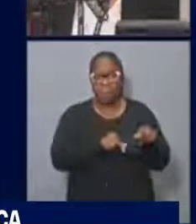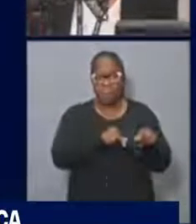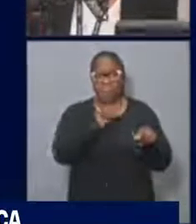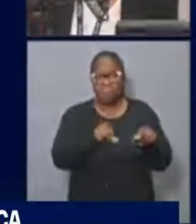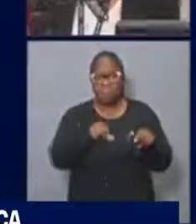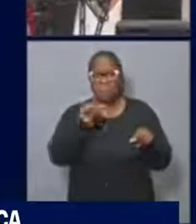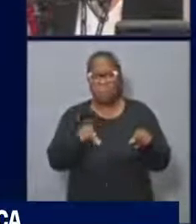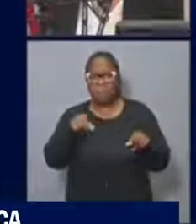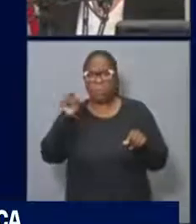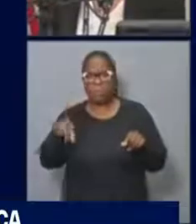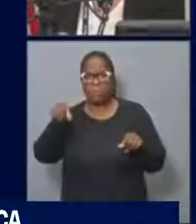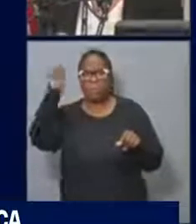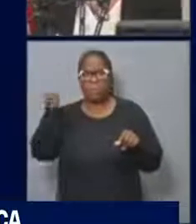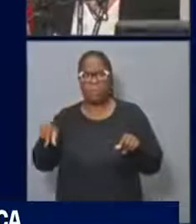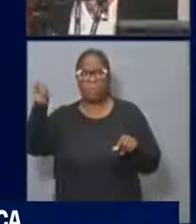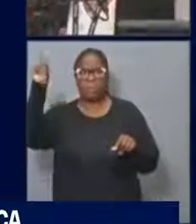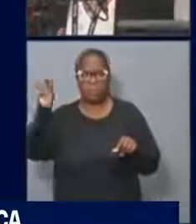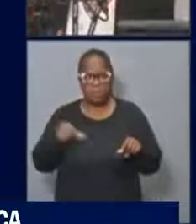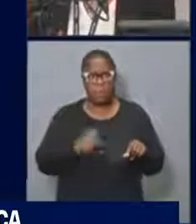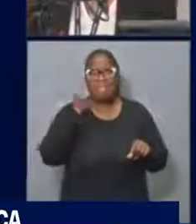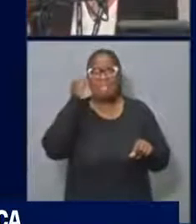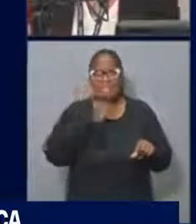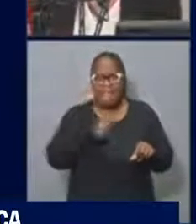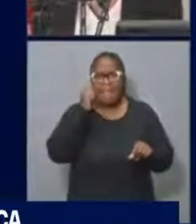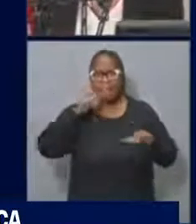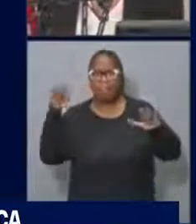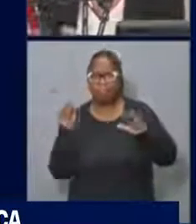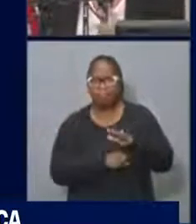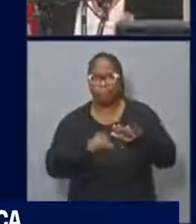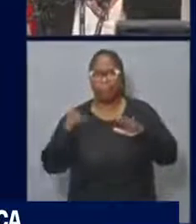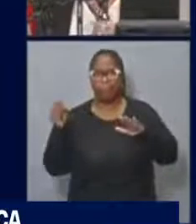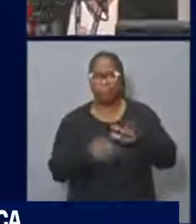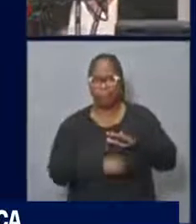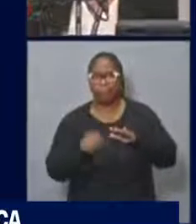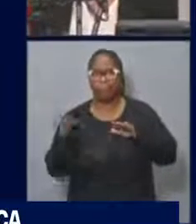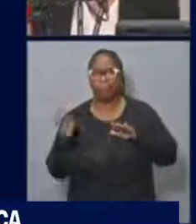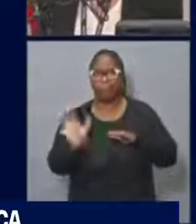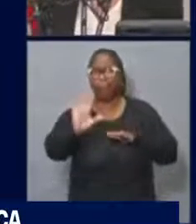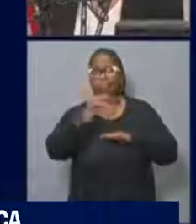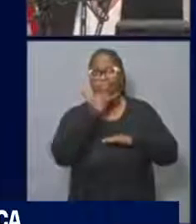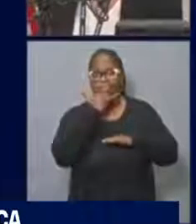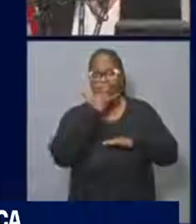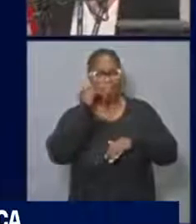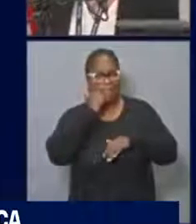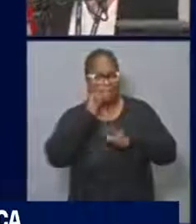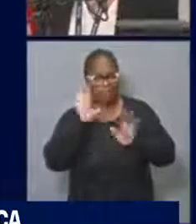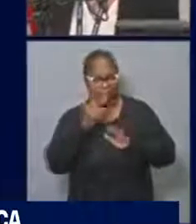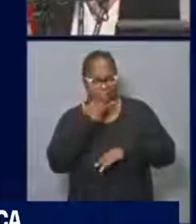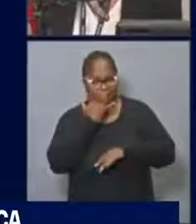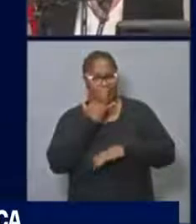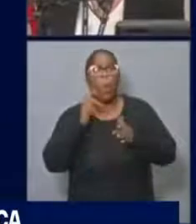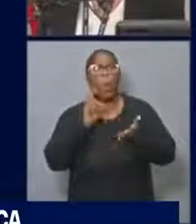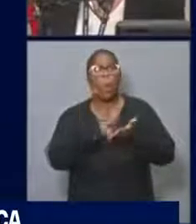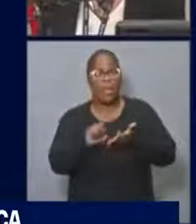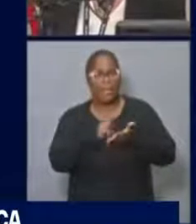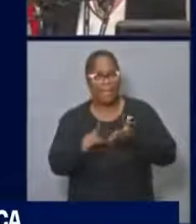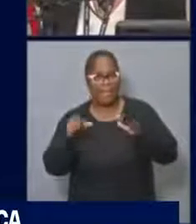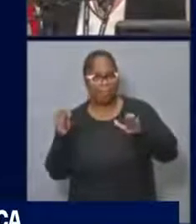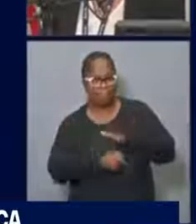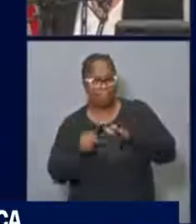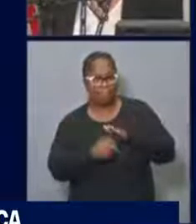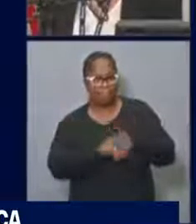the percent change by week on daily hospitalizations, on weekly hospitalizations. You can see that in the last few